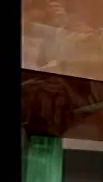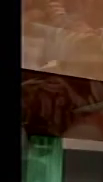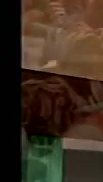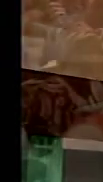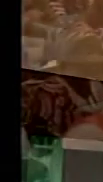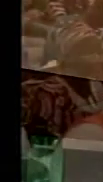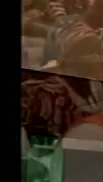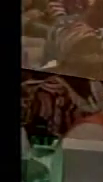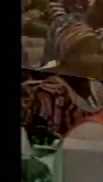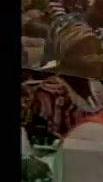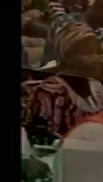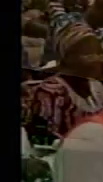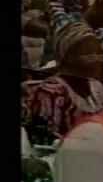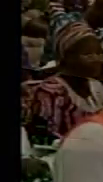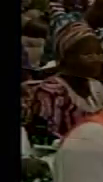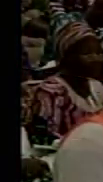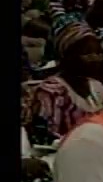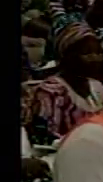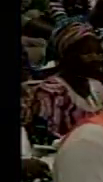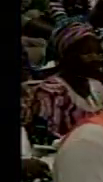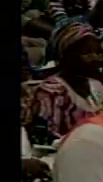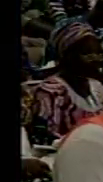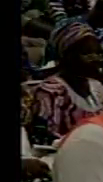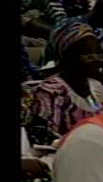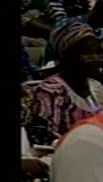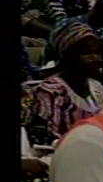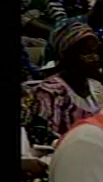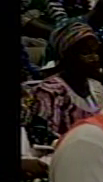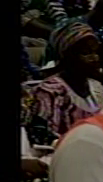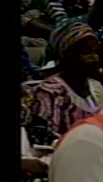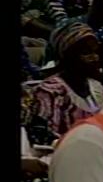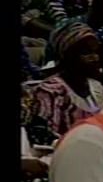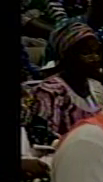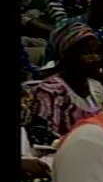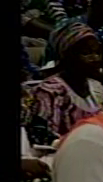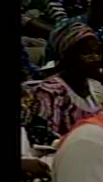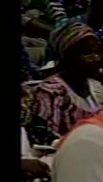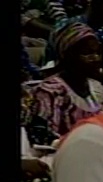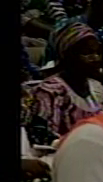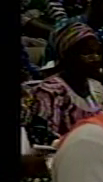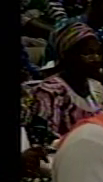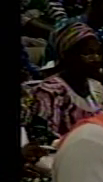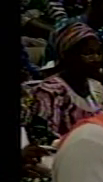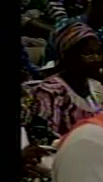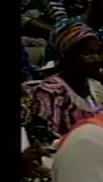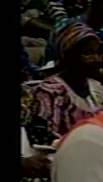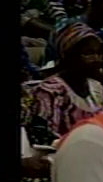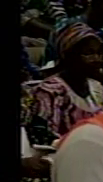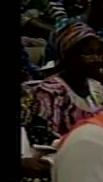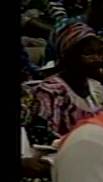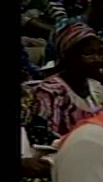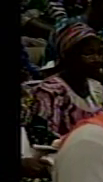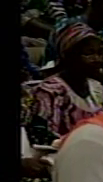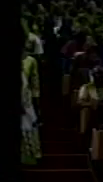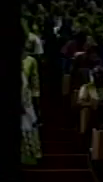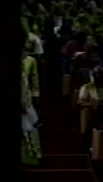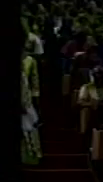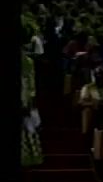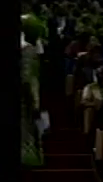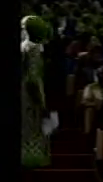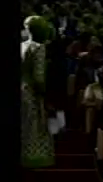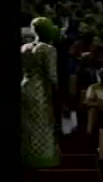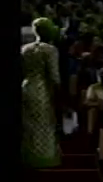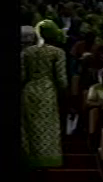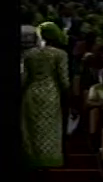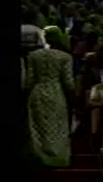ever spoke to that man like that before. And the man is 40 years of age. And he was alive